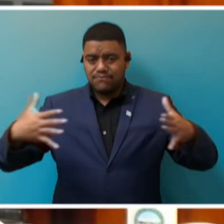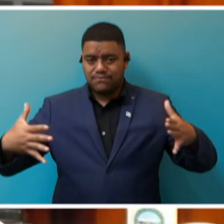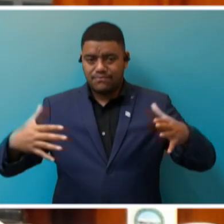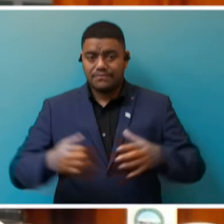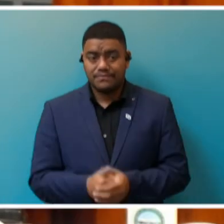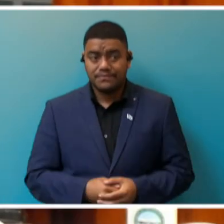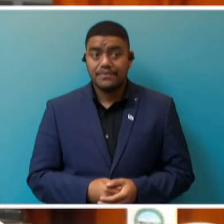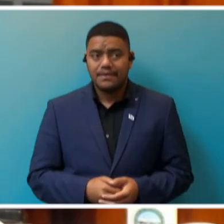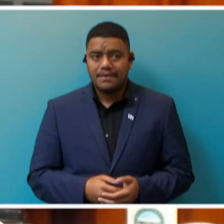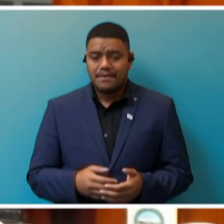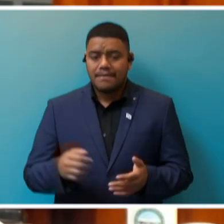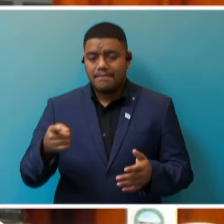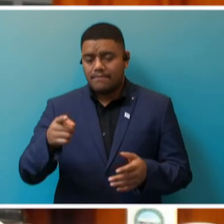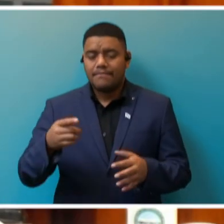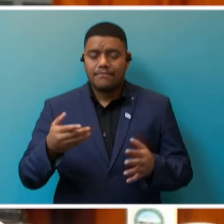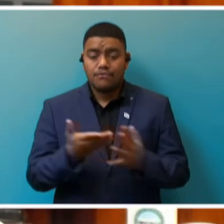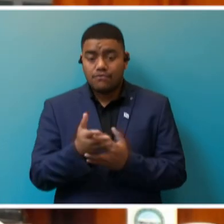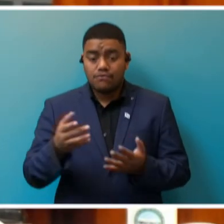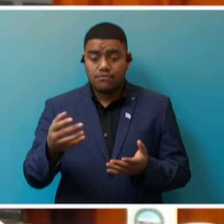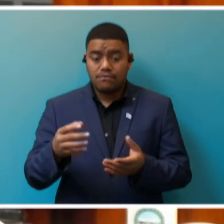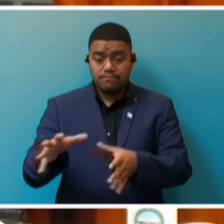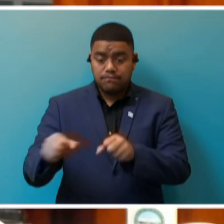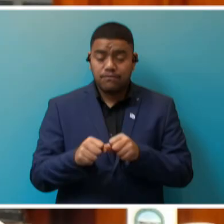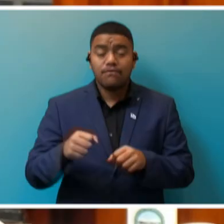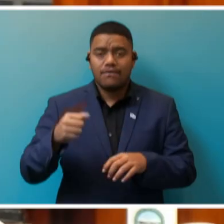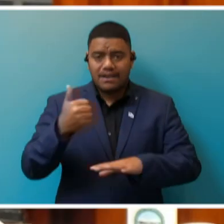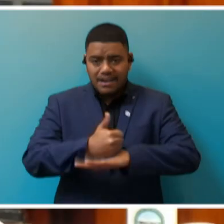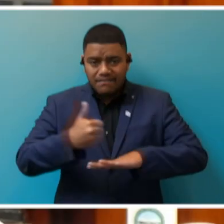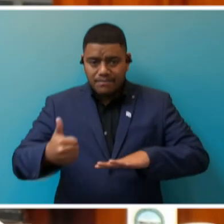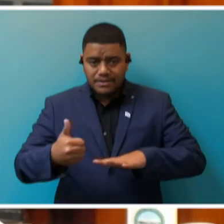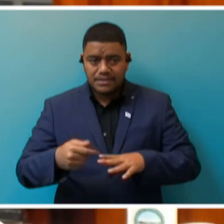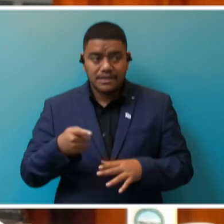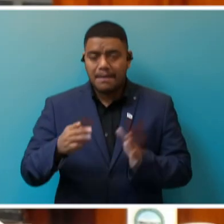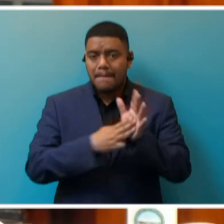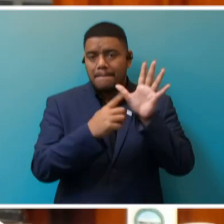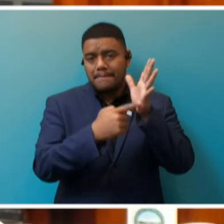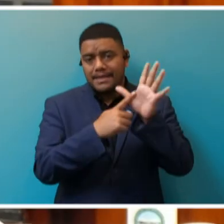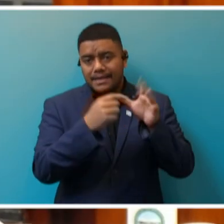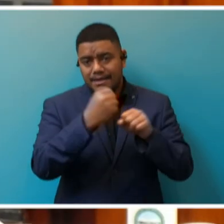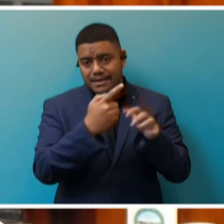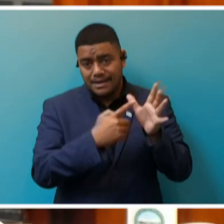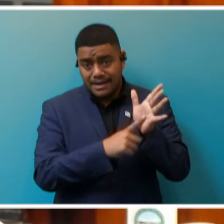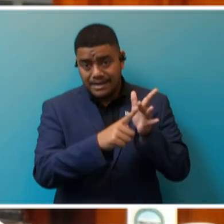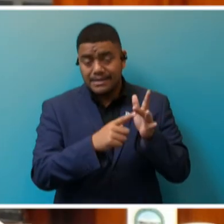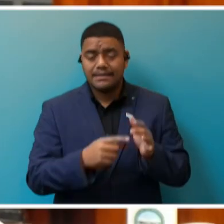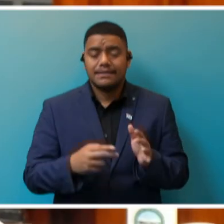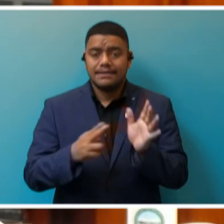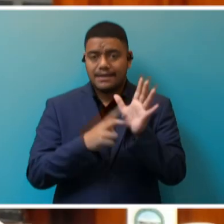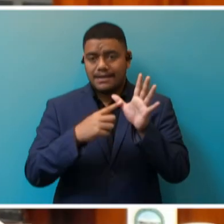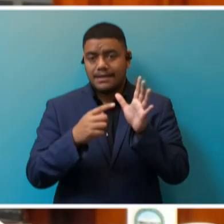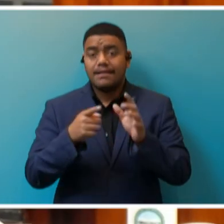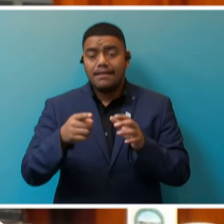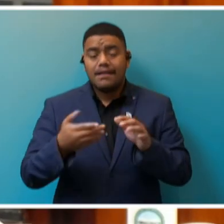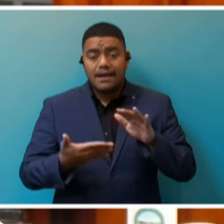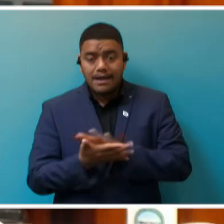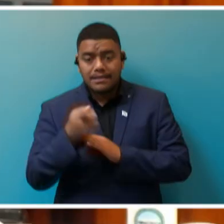by the colonial government from the Mataqali Nadala under the province, the provision